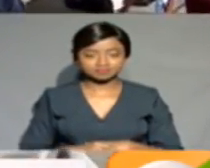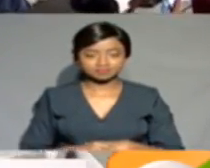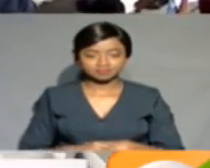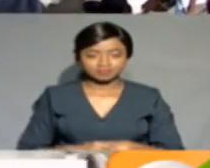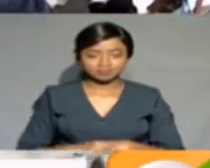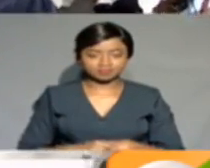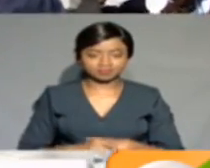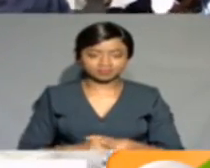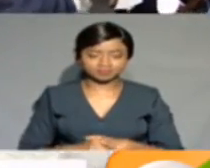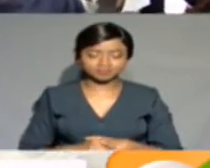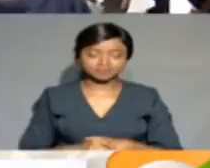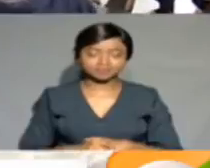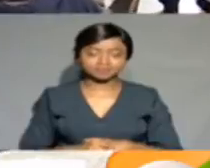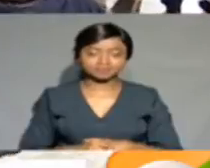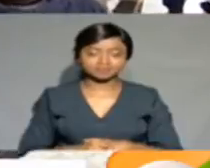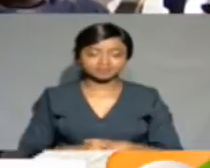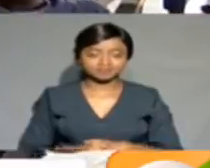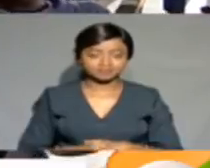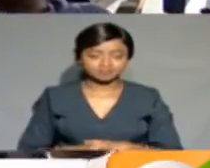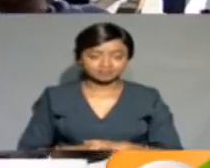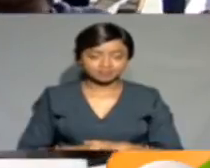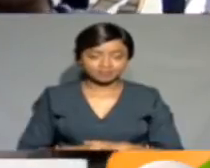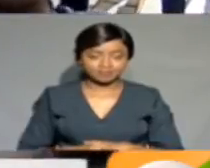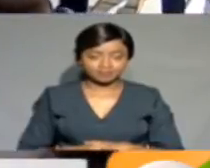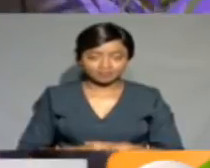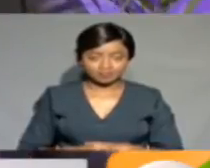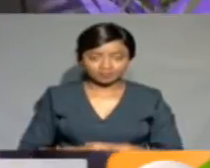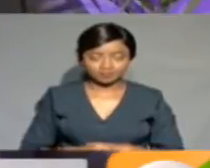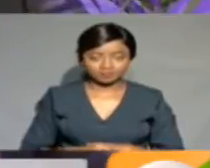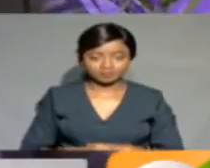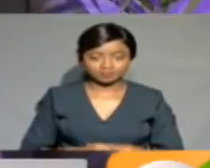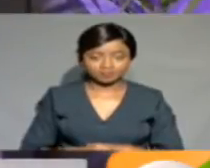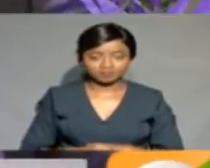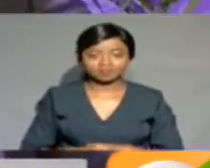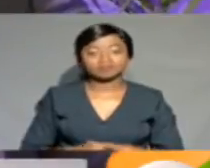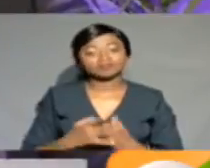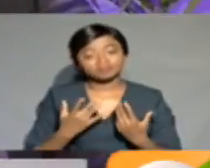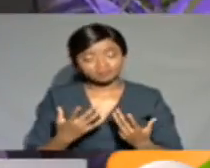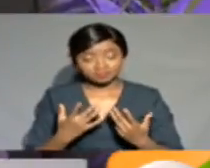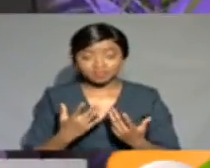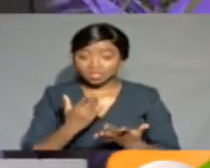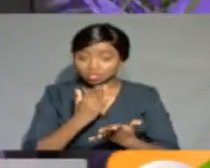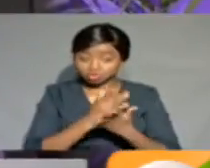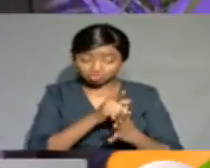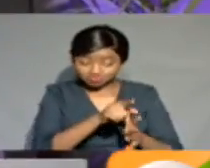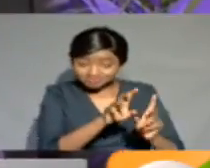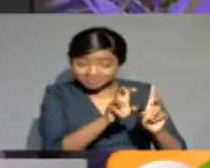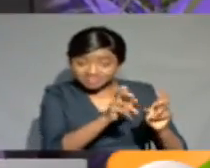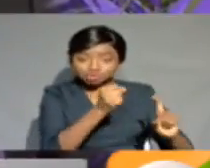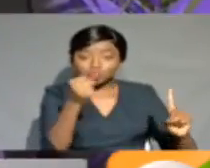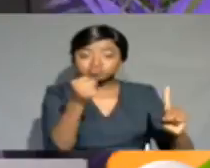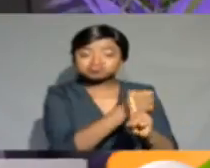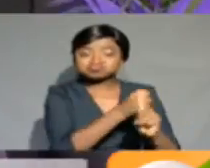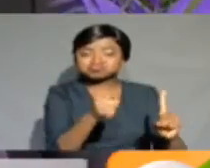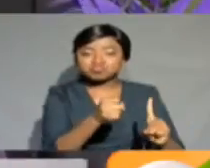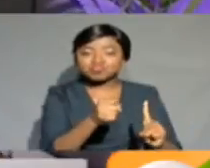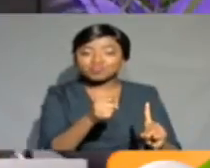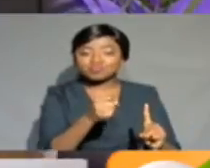Daktari where she says the issue of bullying is just power. When we look at the